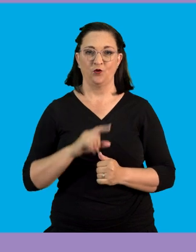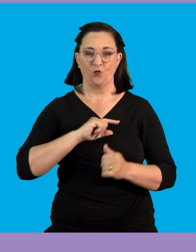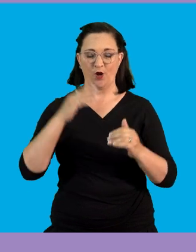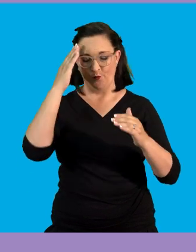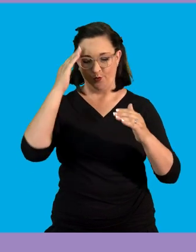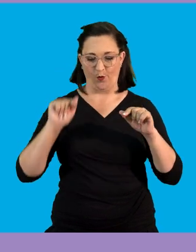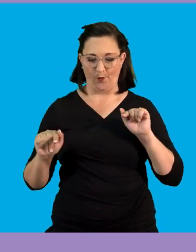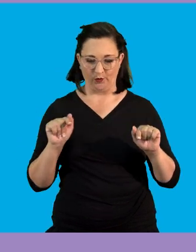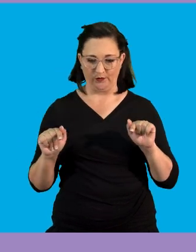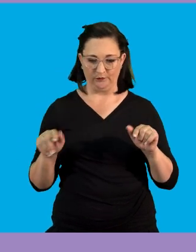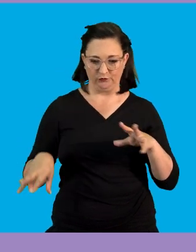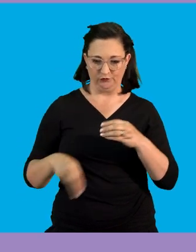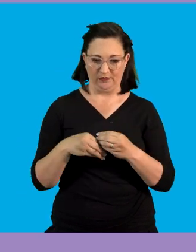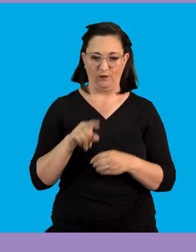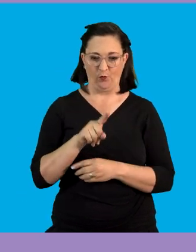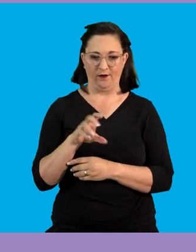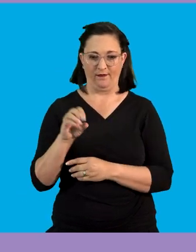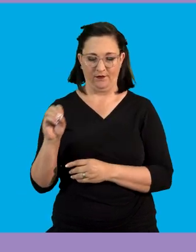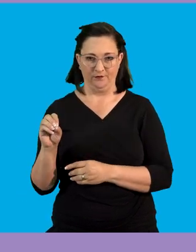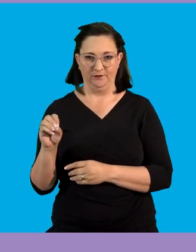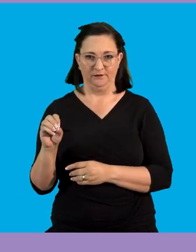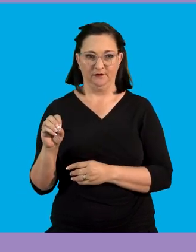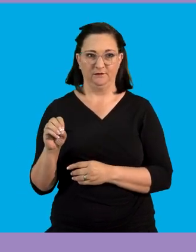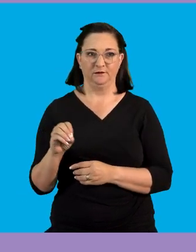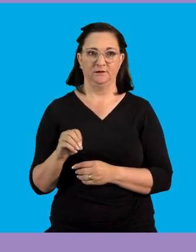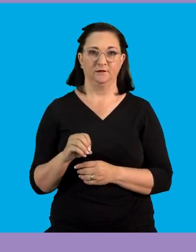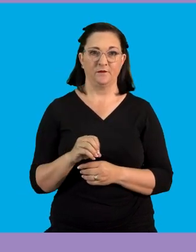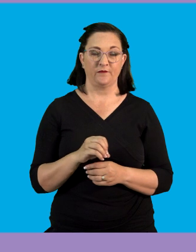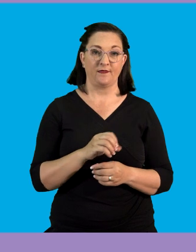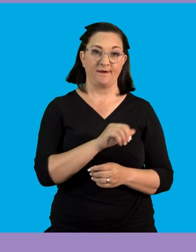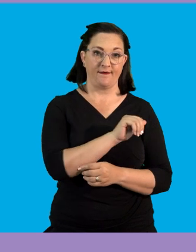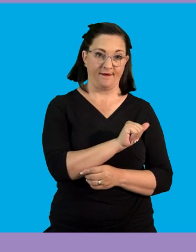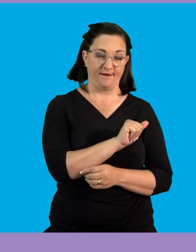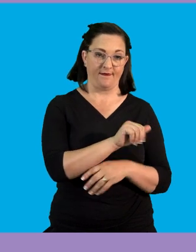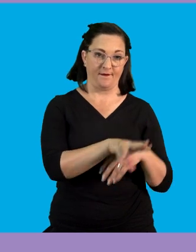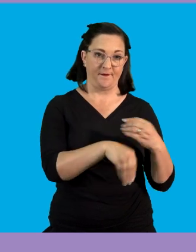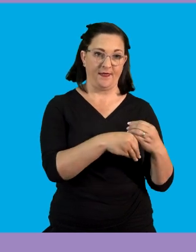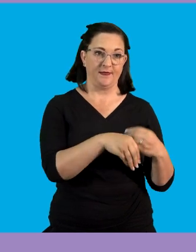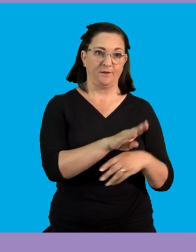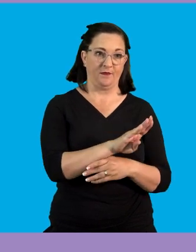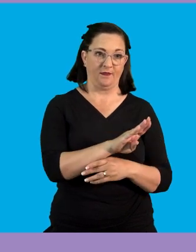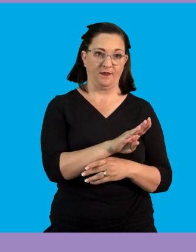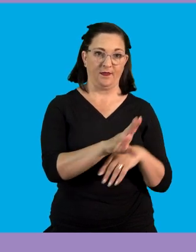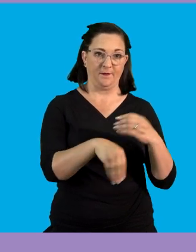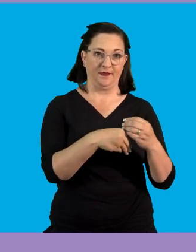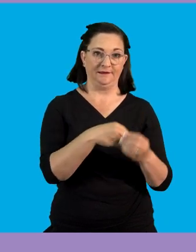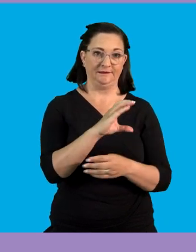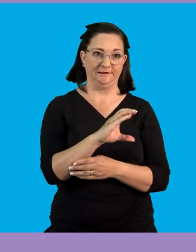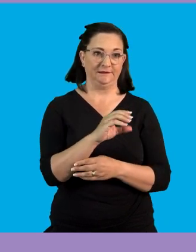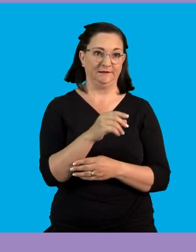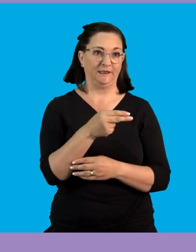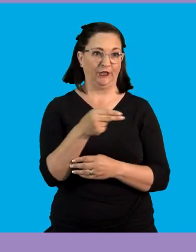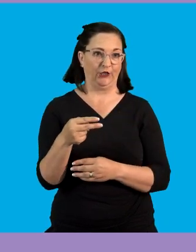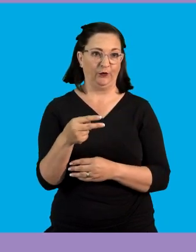is 100 degrees, then we know that angle A plus